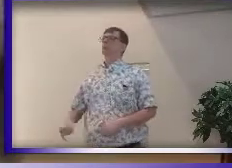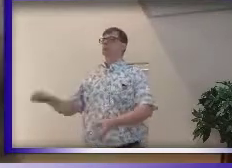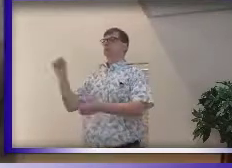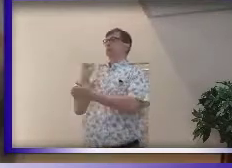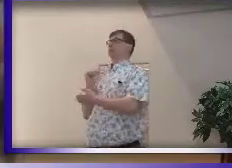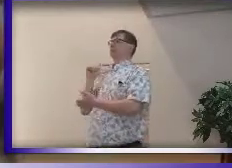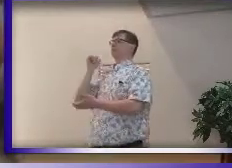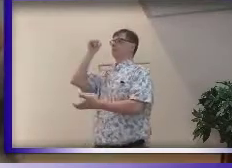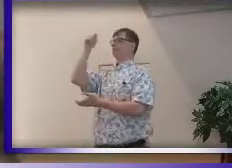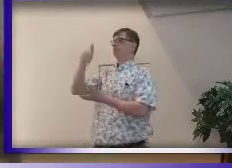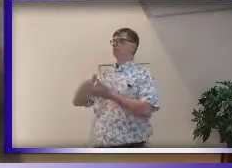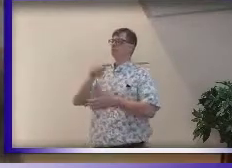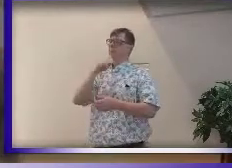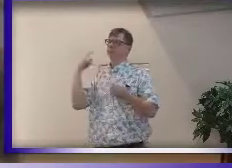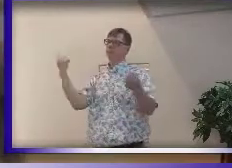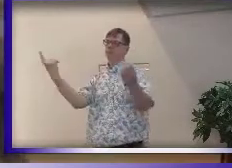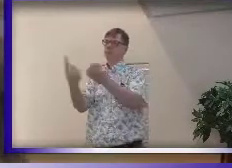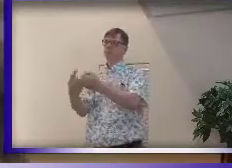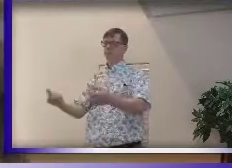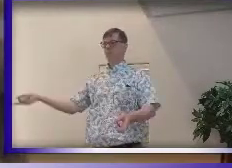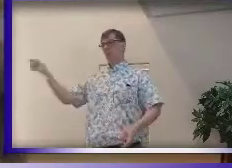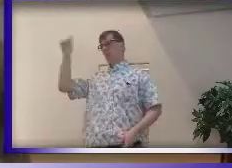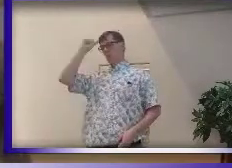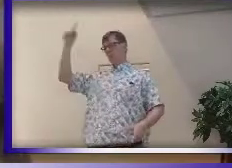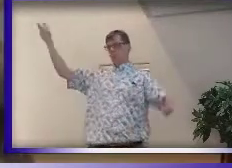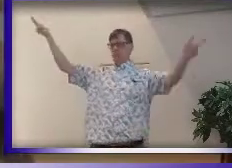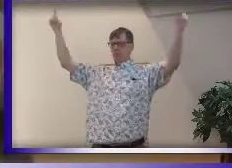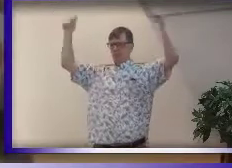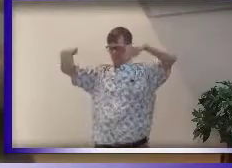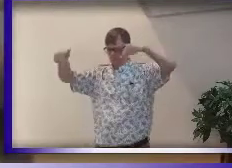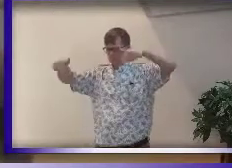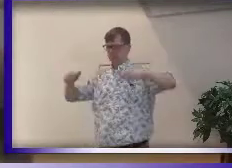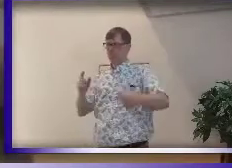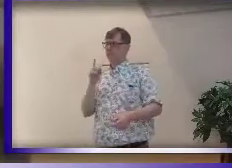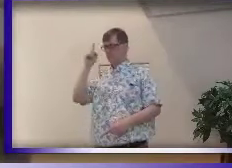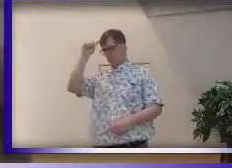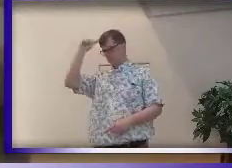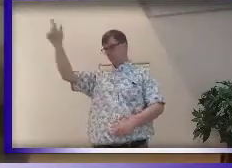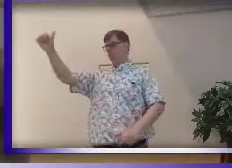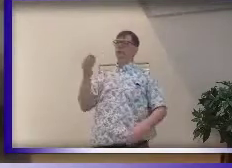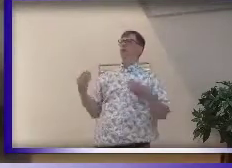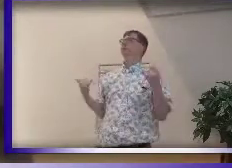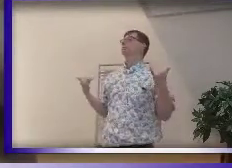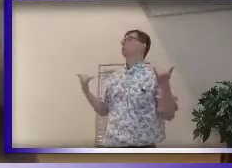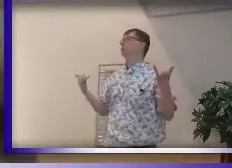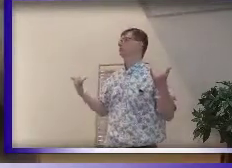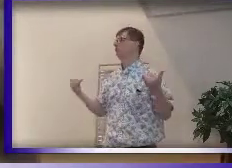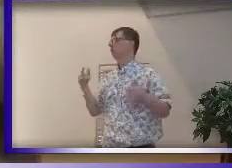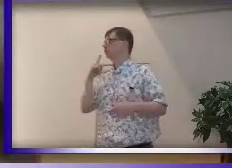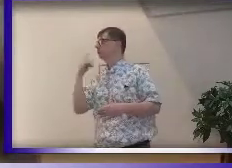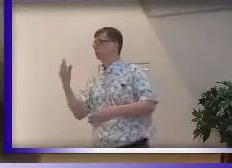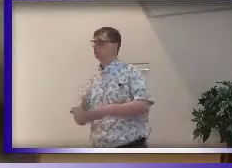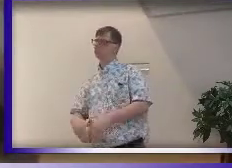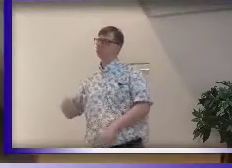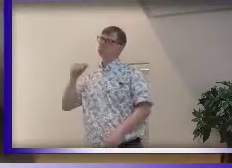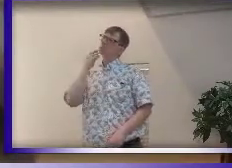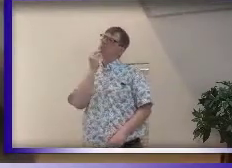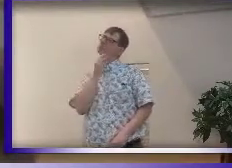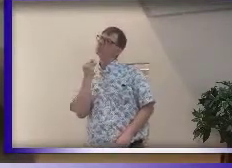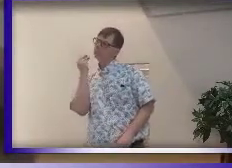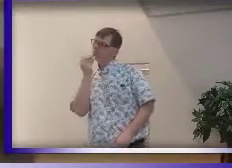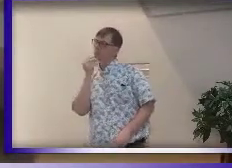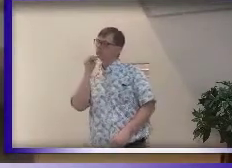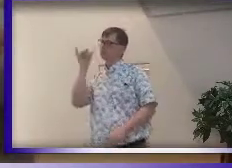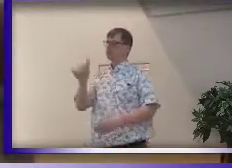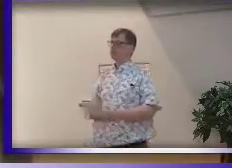If you want children or young people here because the chairs are heavy and you don't want to be the person schlepping them around again when we could have some